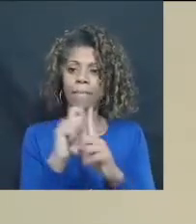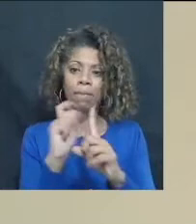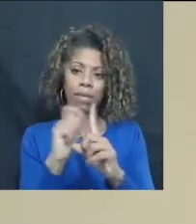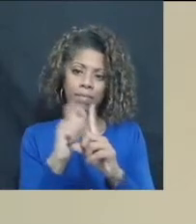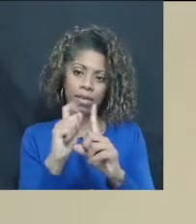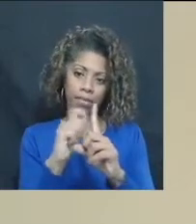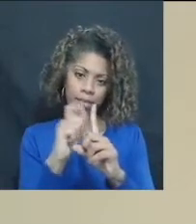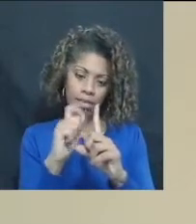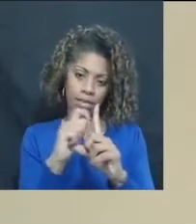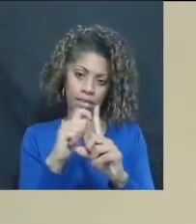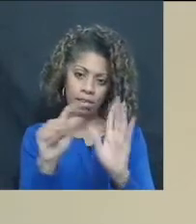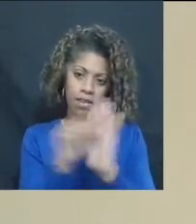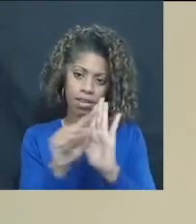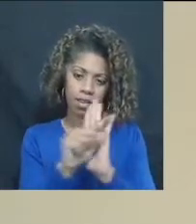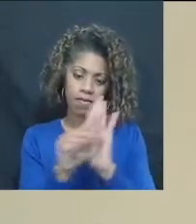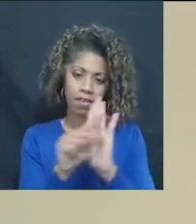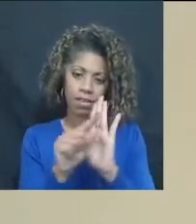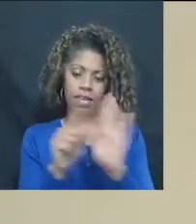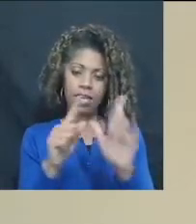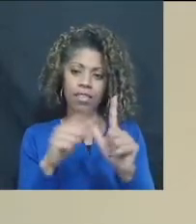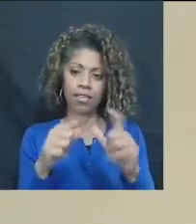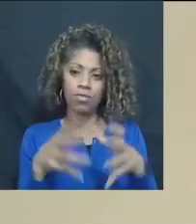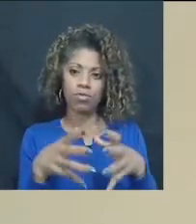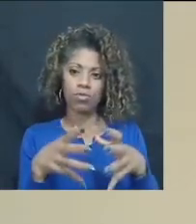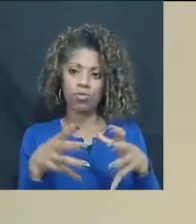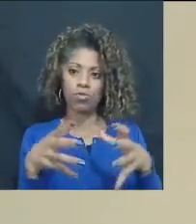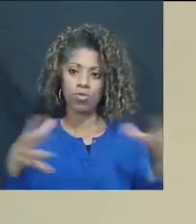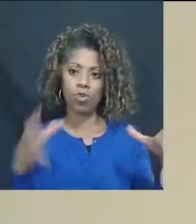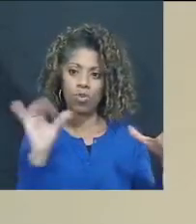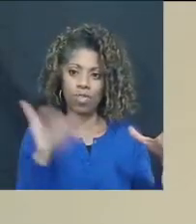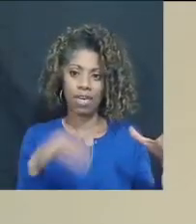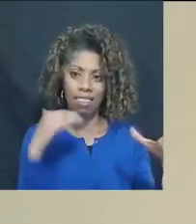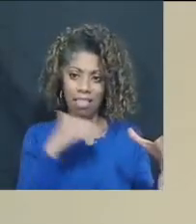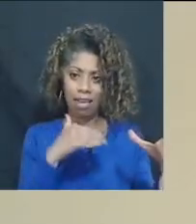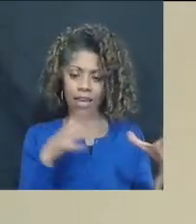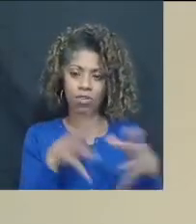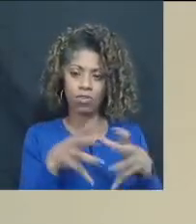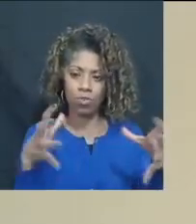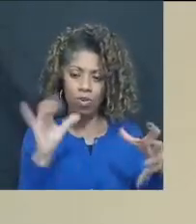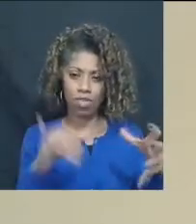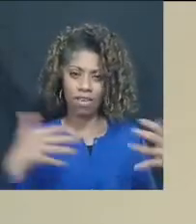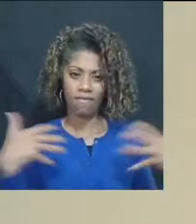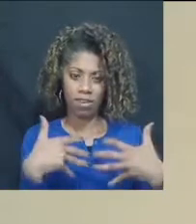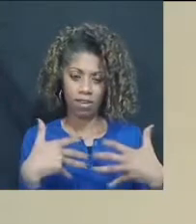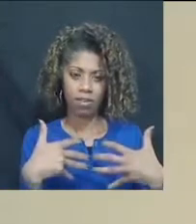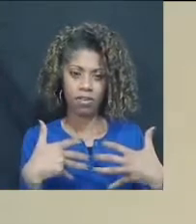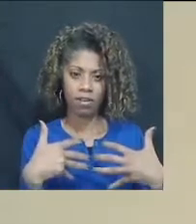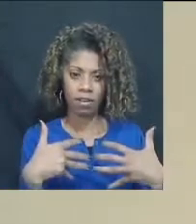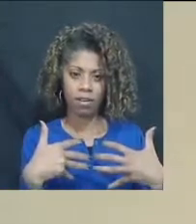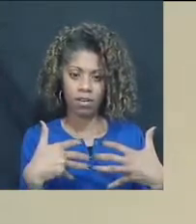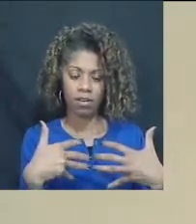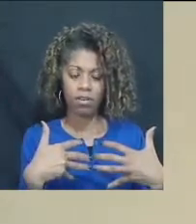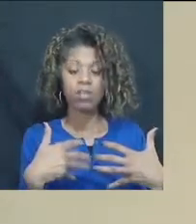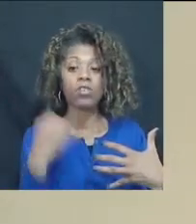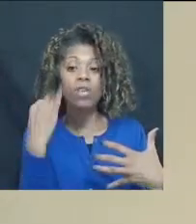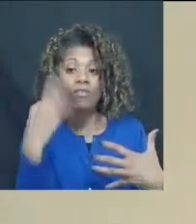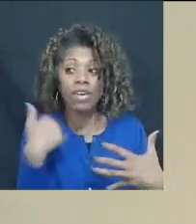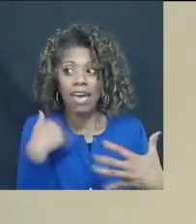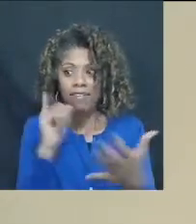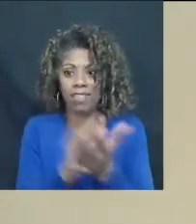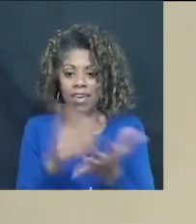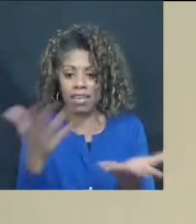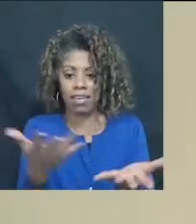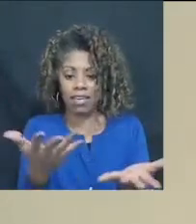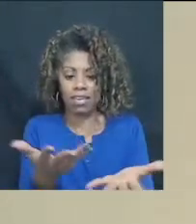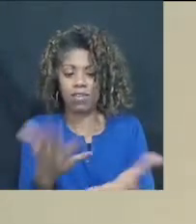mind to fear them, right? And so if there is a narrative of hatred in this country, we have some culpability. Now, I recognize